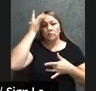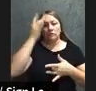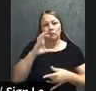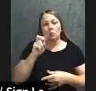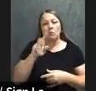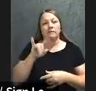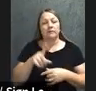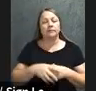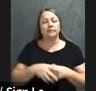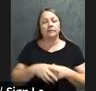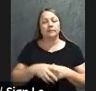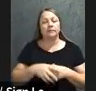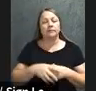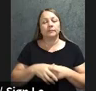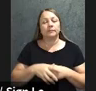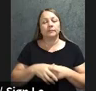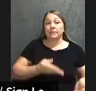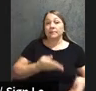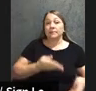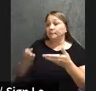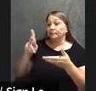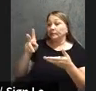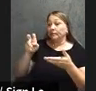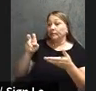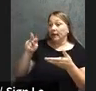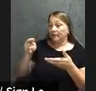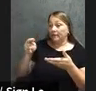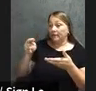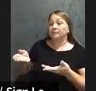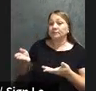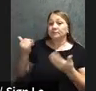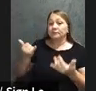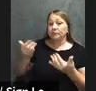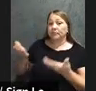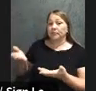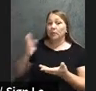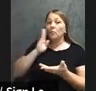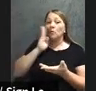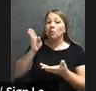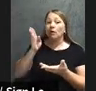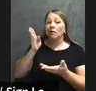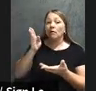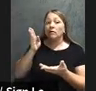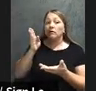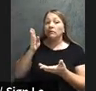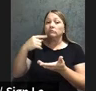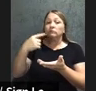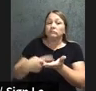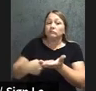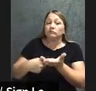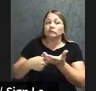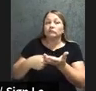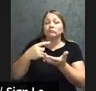hand this off to Kevin and let him take us into a discussion of